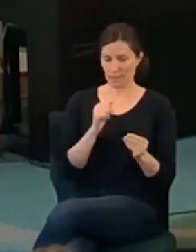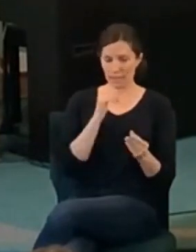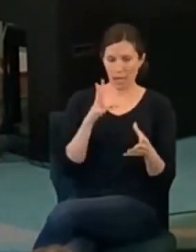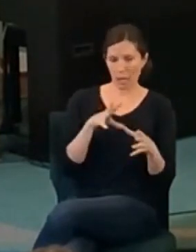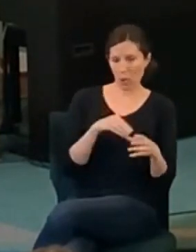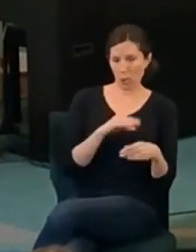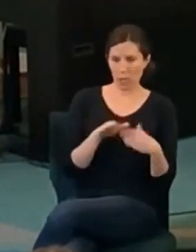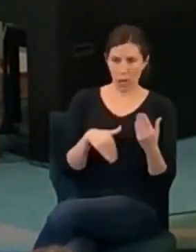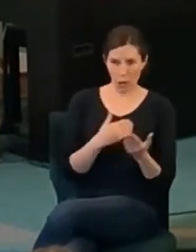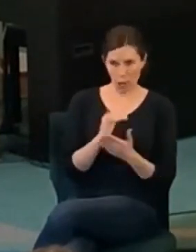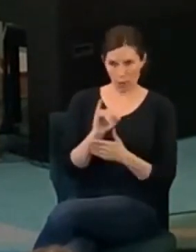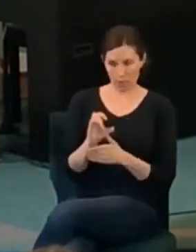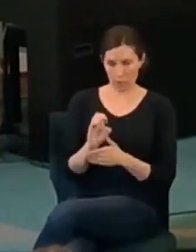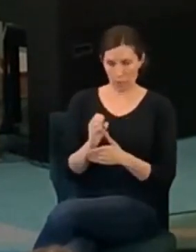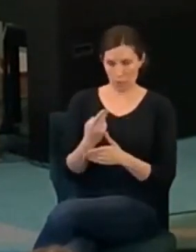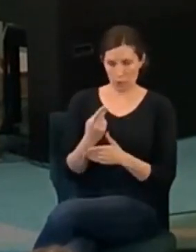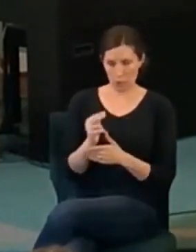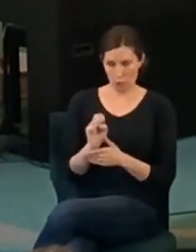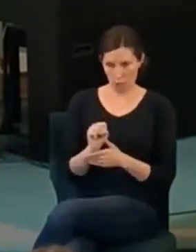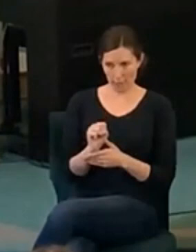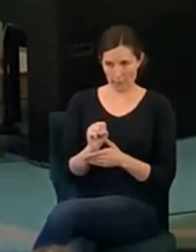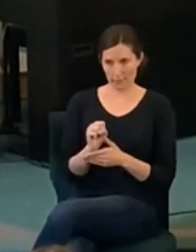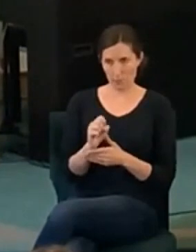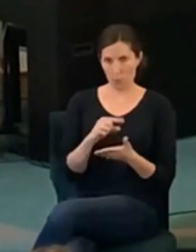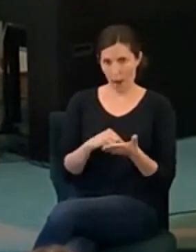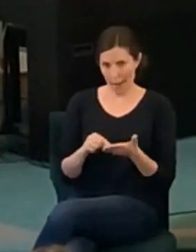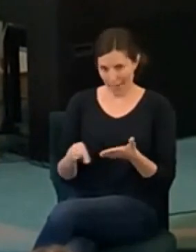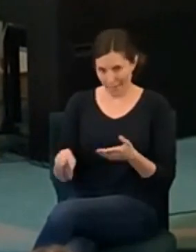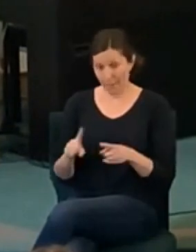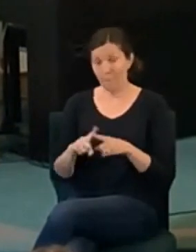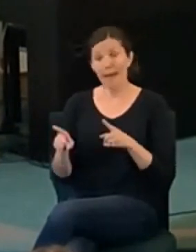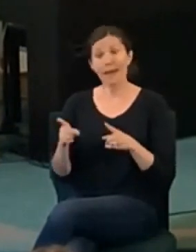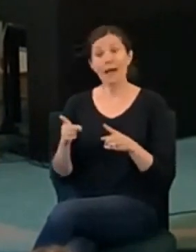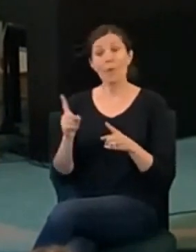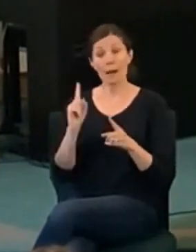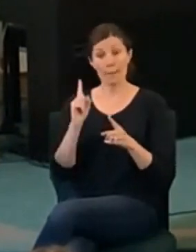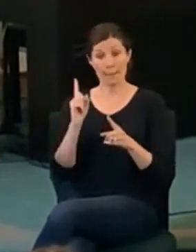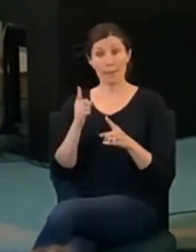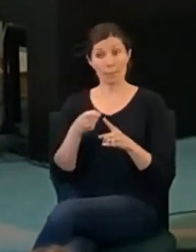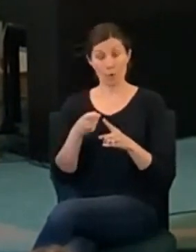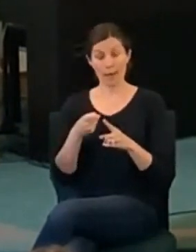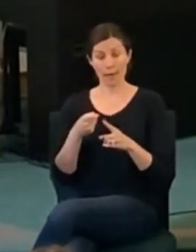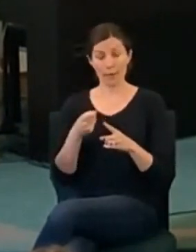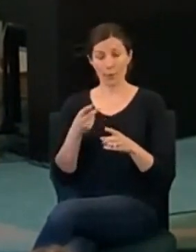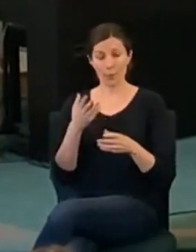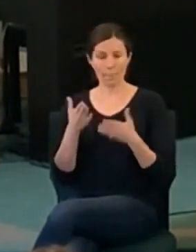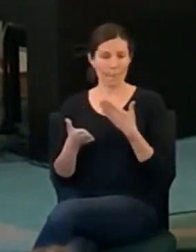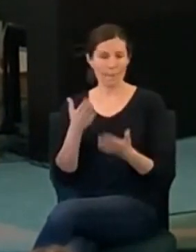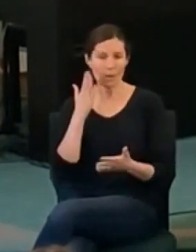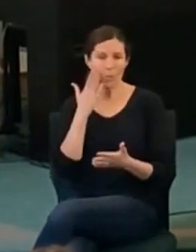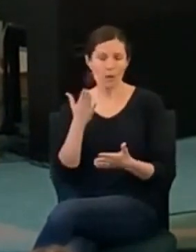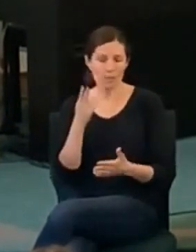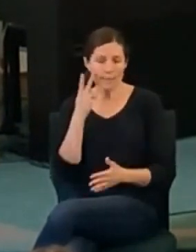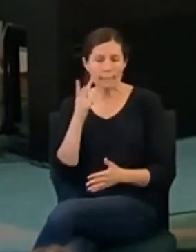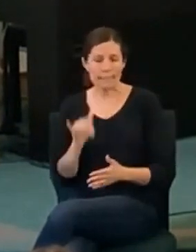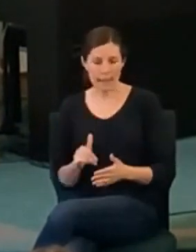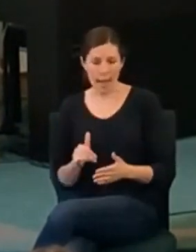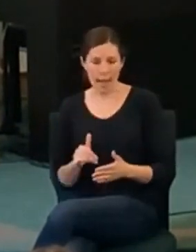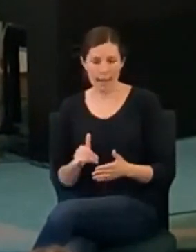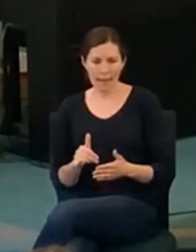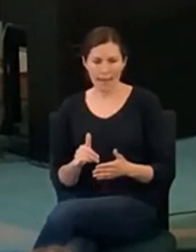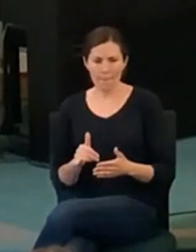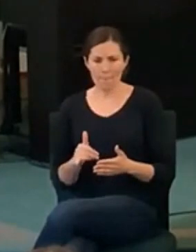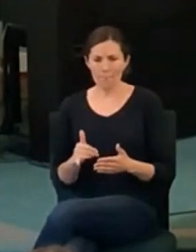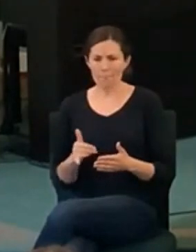teach them." Now, I do want to make one quick note there. If you have a Bible similar to mine, there might be a bracket or two there